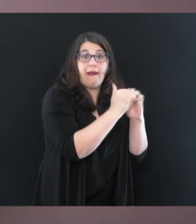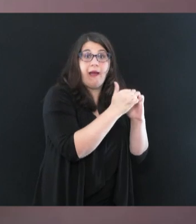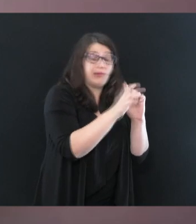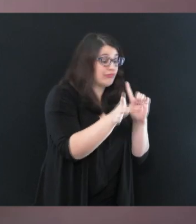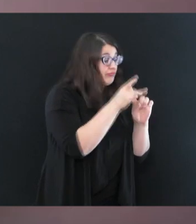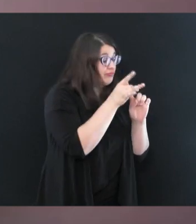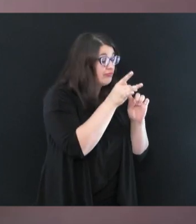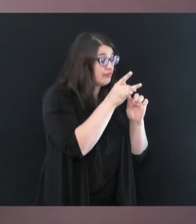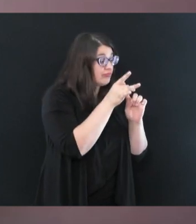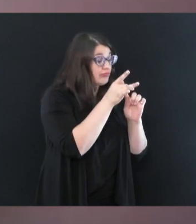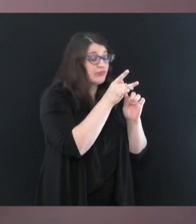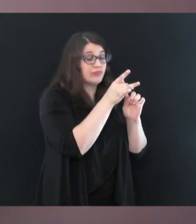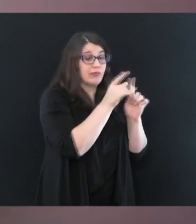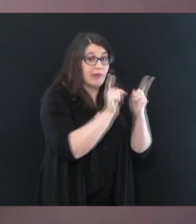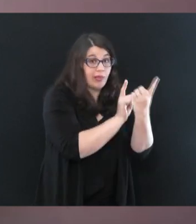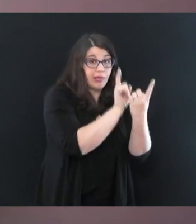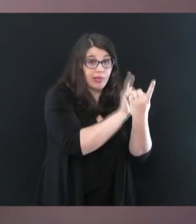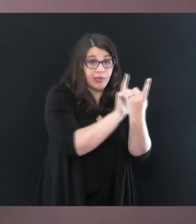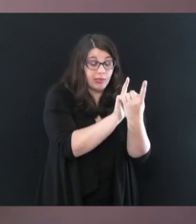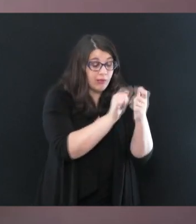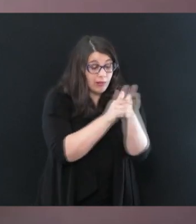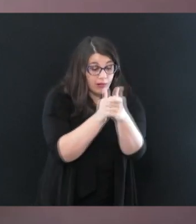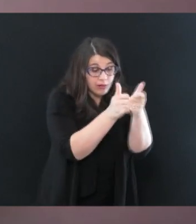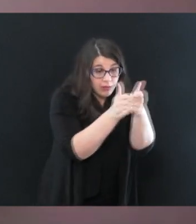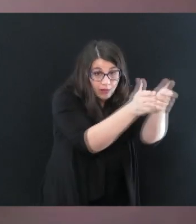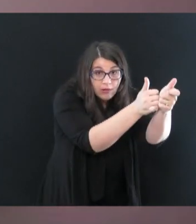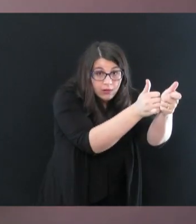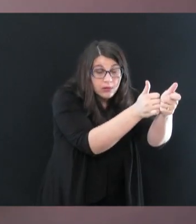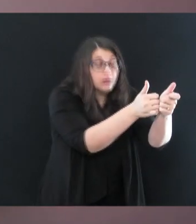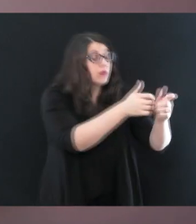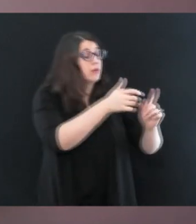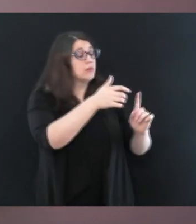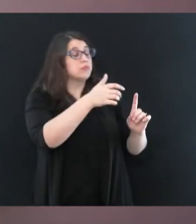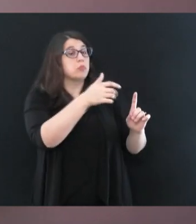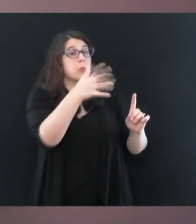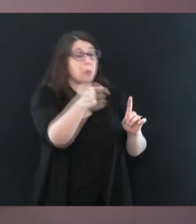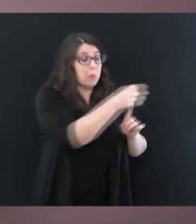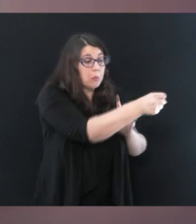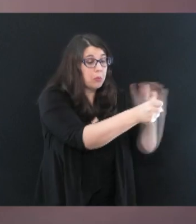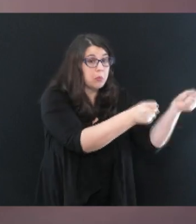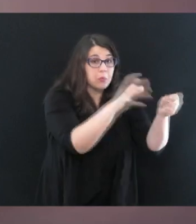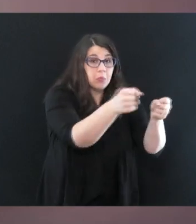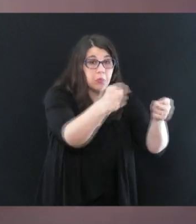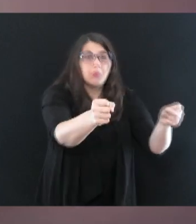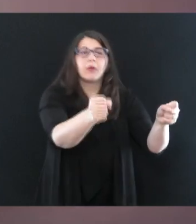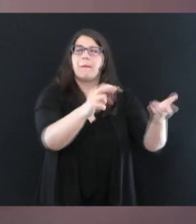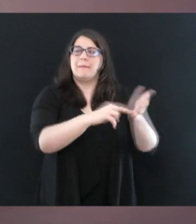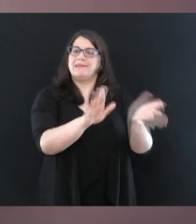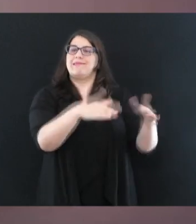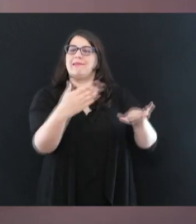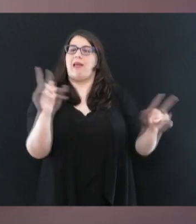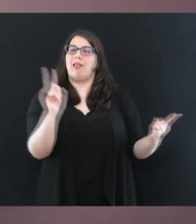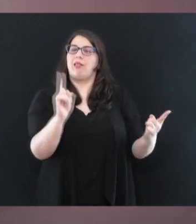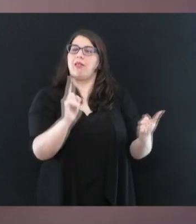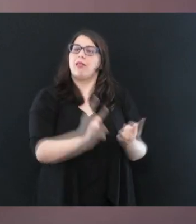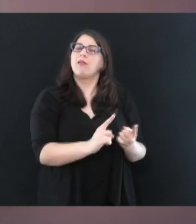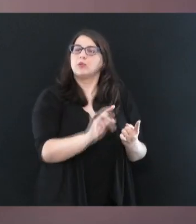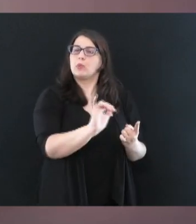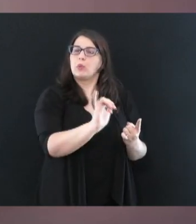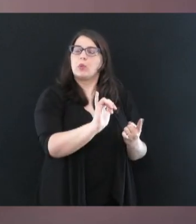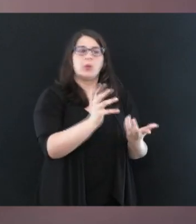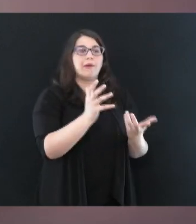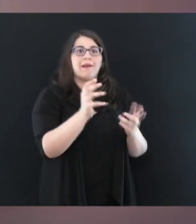tracing, reduce the death rate and the amount of COVID spread in the state of West Virginia in each one of our